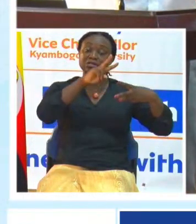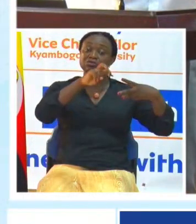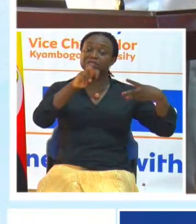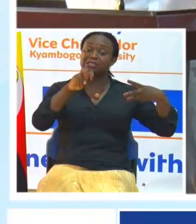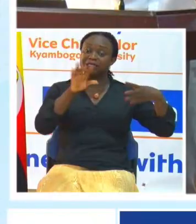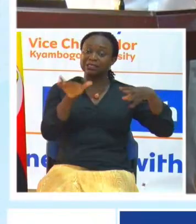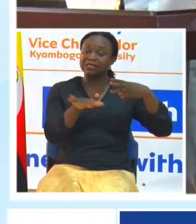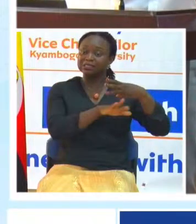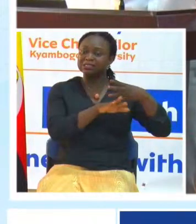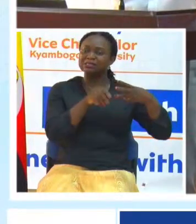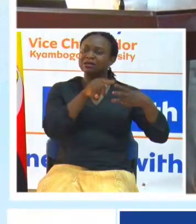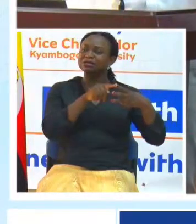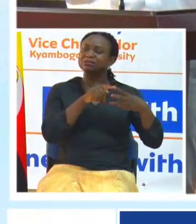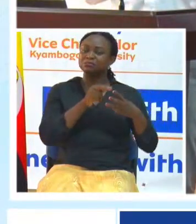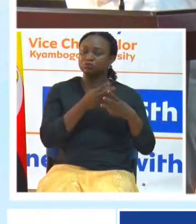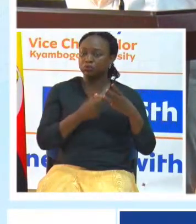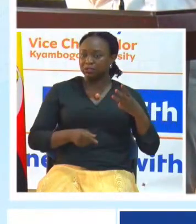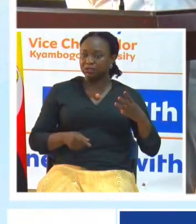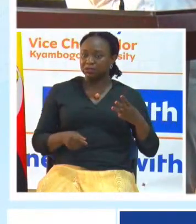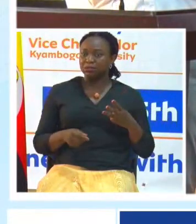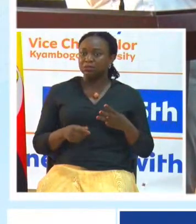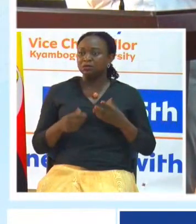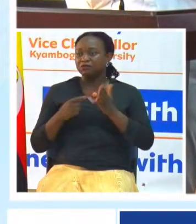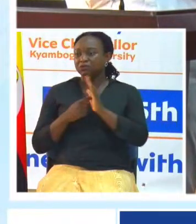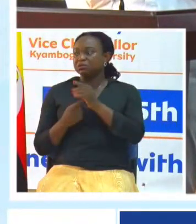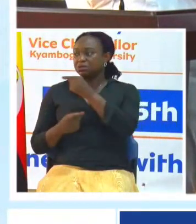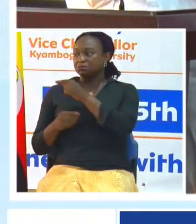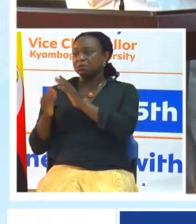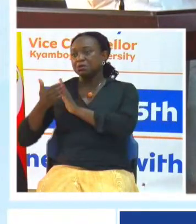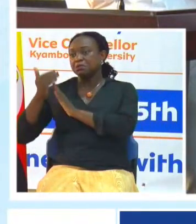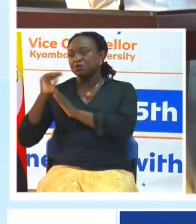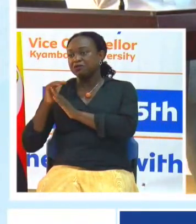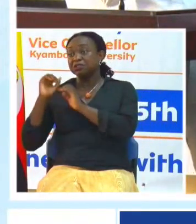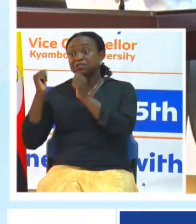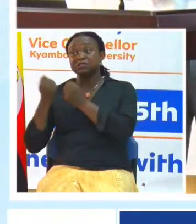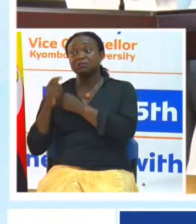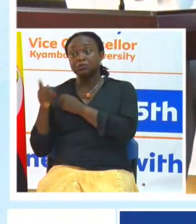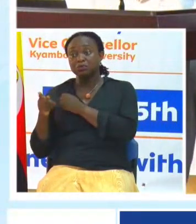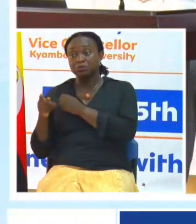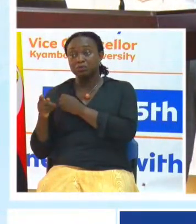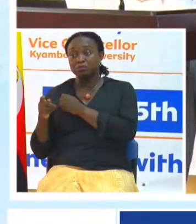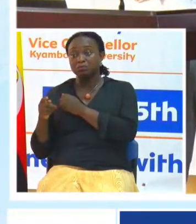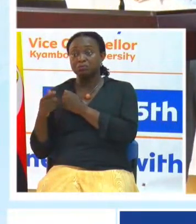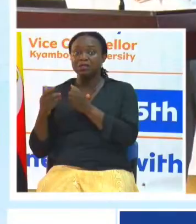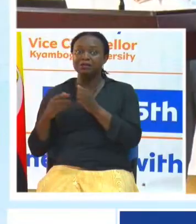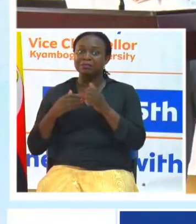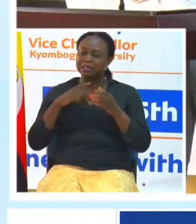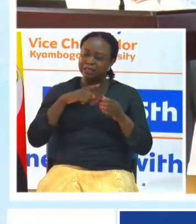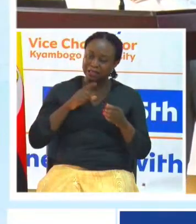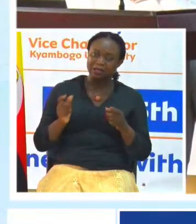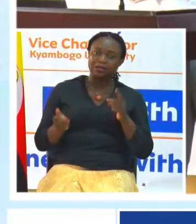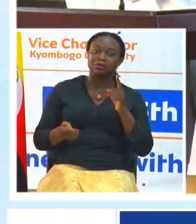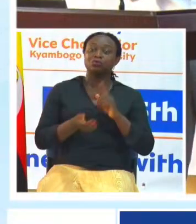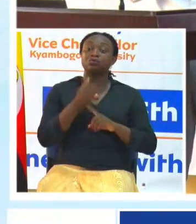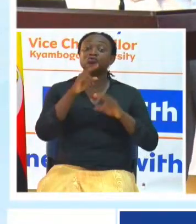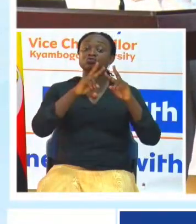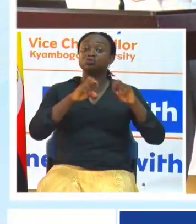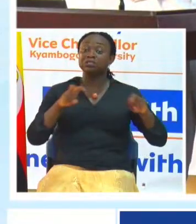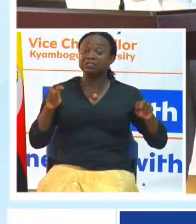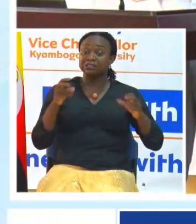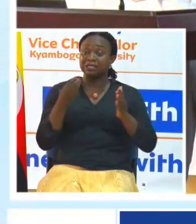what are they? If I am a professor at Kyambogo, I have won a research grant,